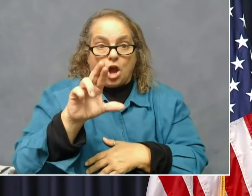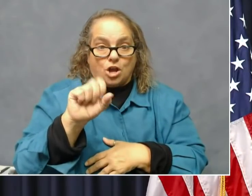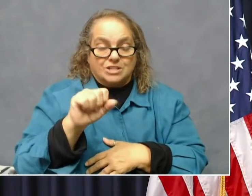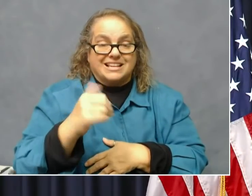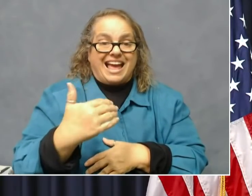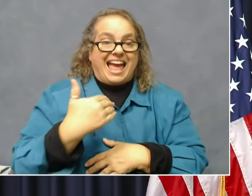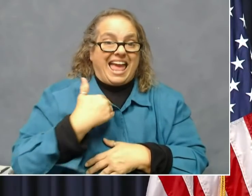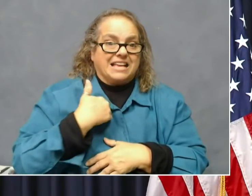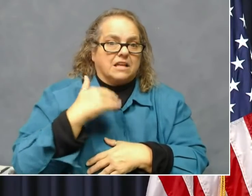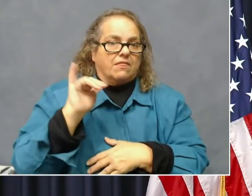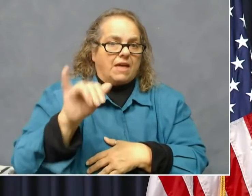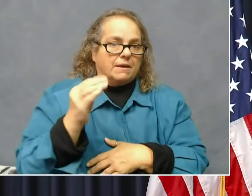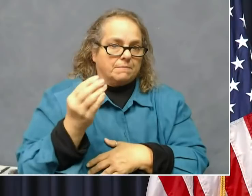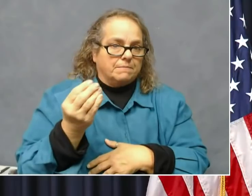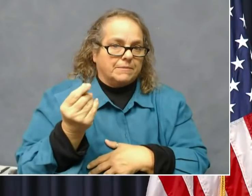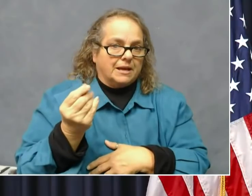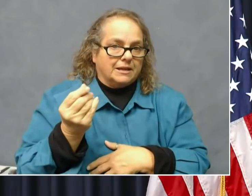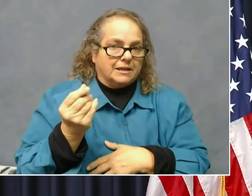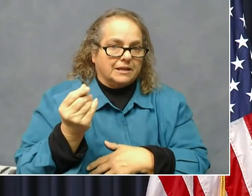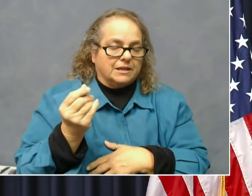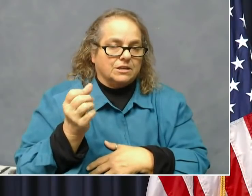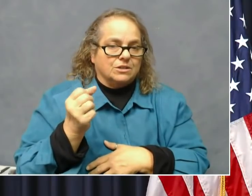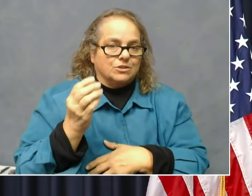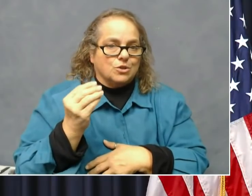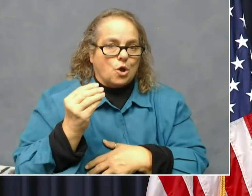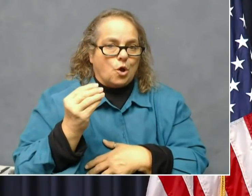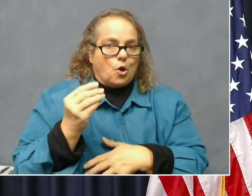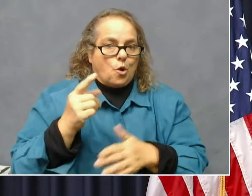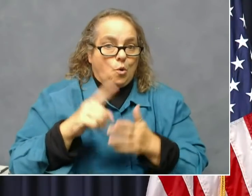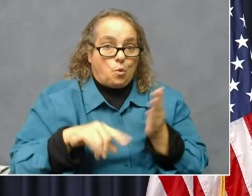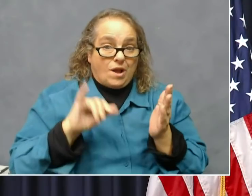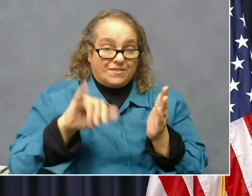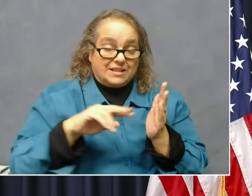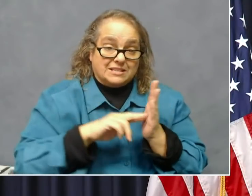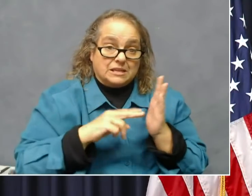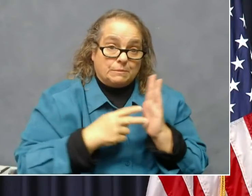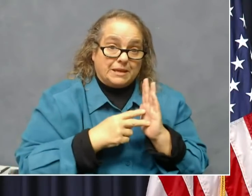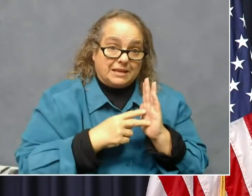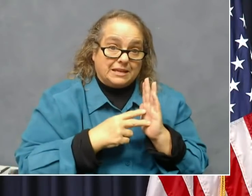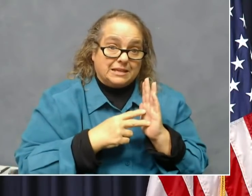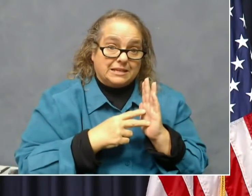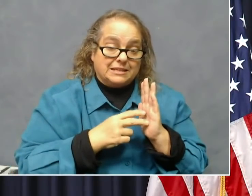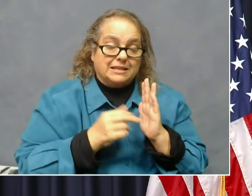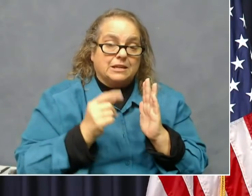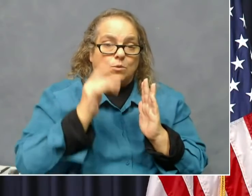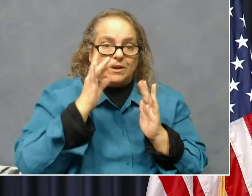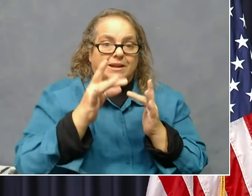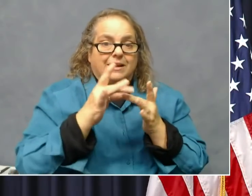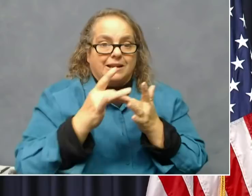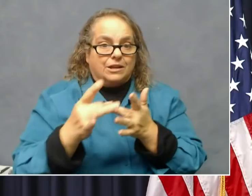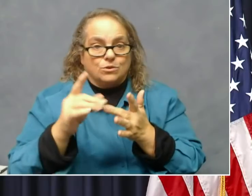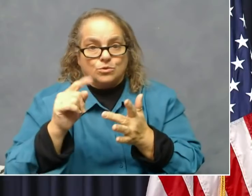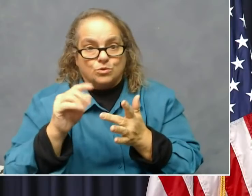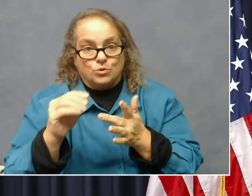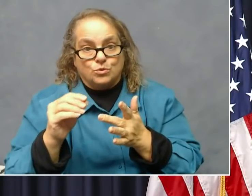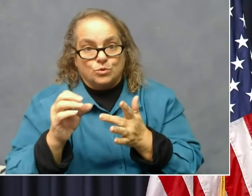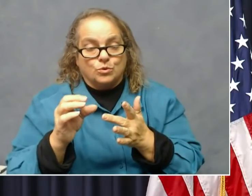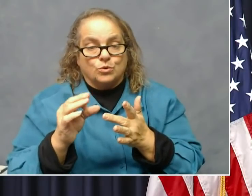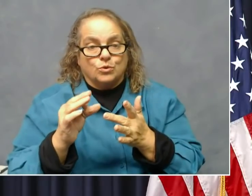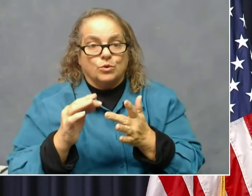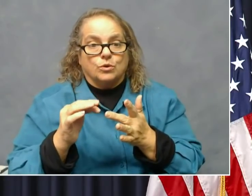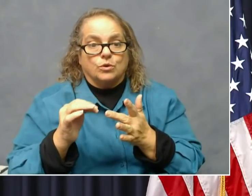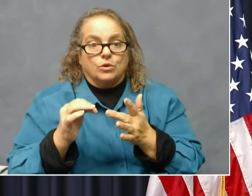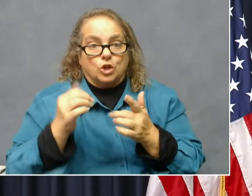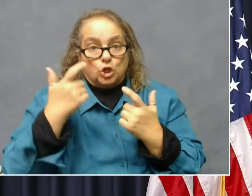sometimes what this does is lead to a significant recovery, but